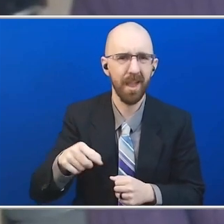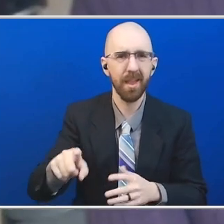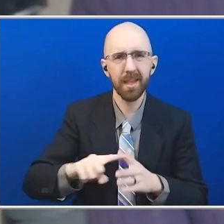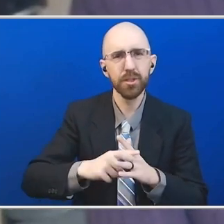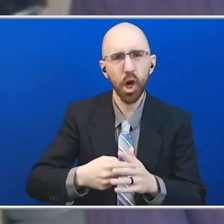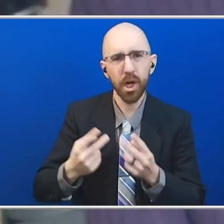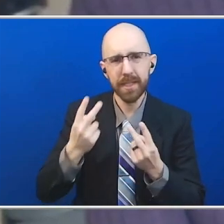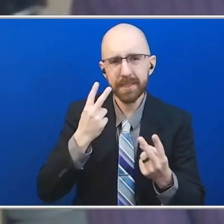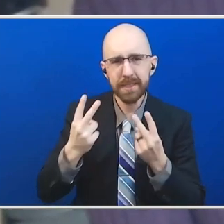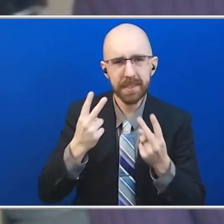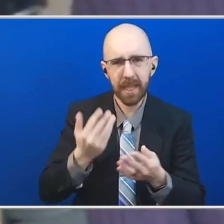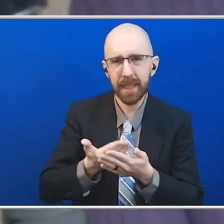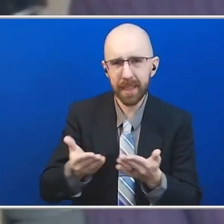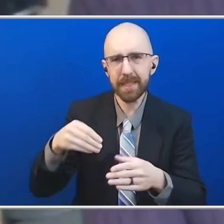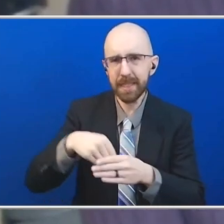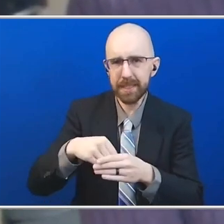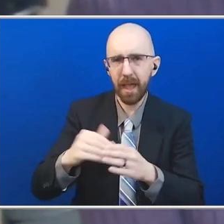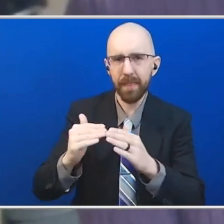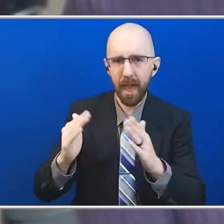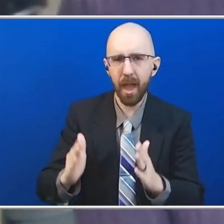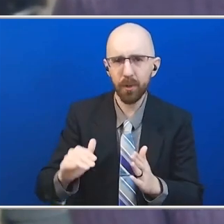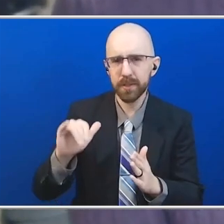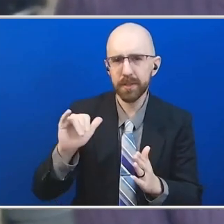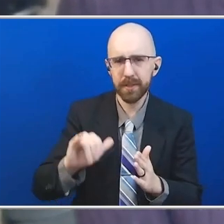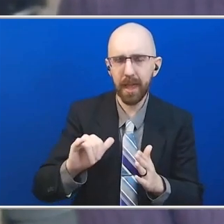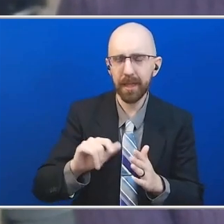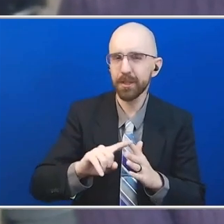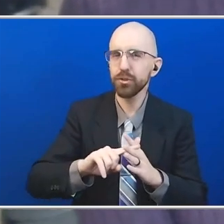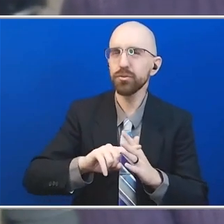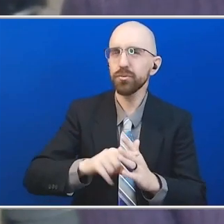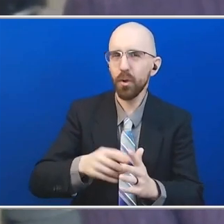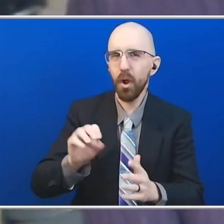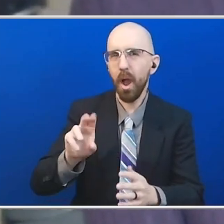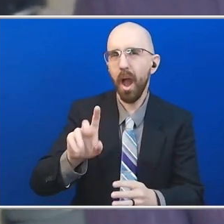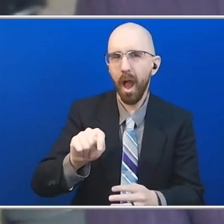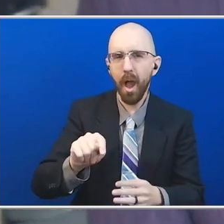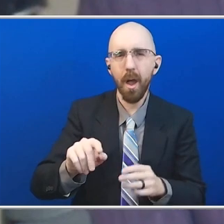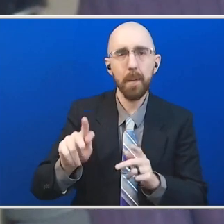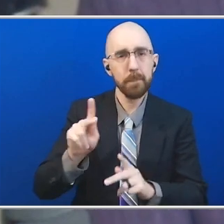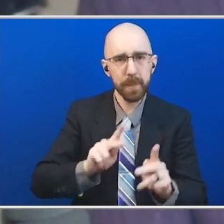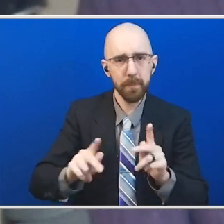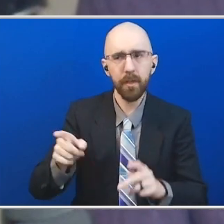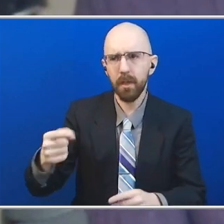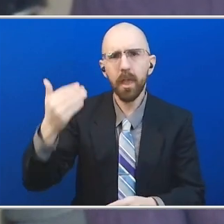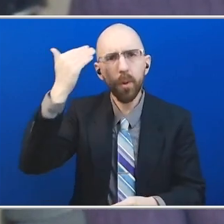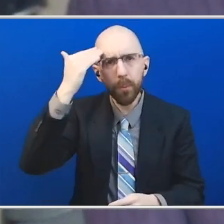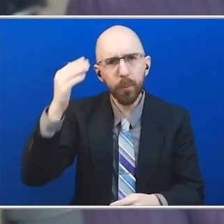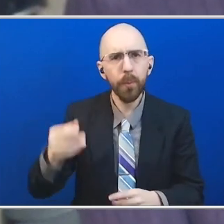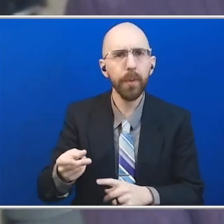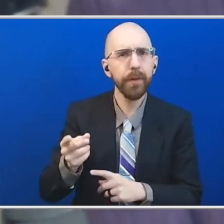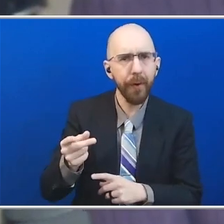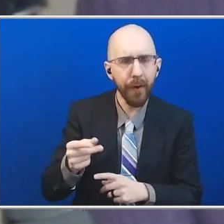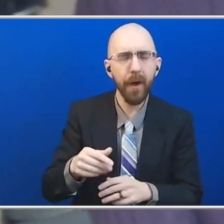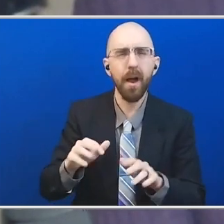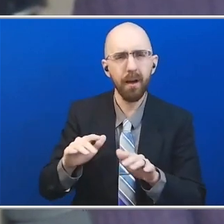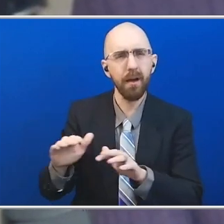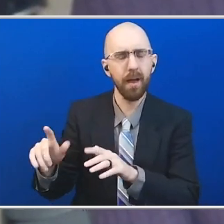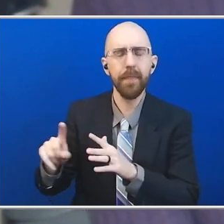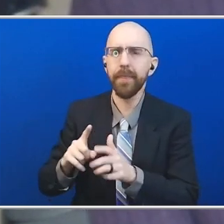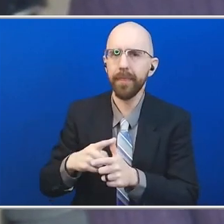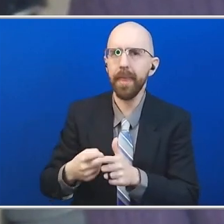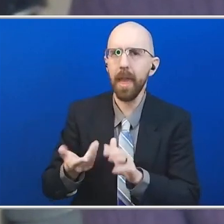the things in our house that it started out, with people he knew, dogs, stuff, and then it got